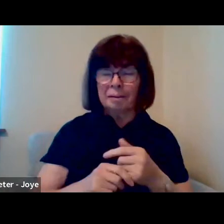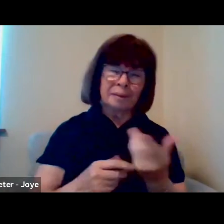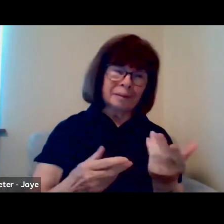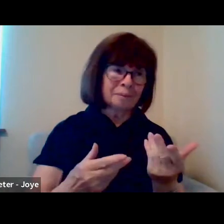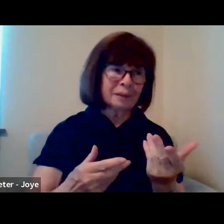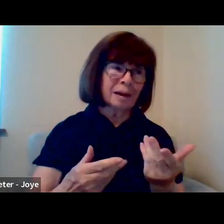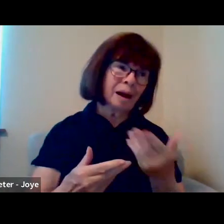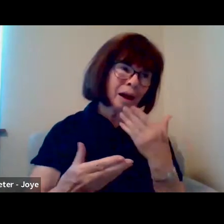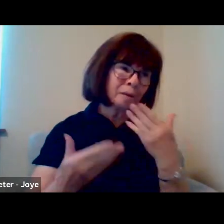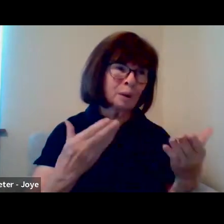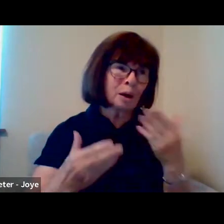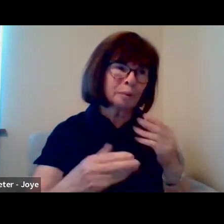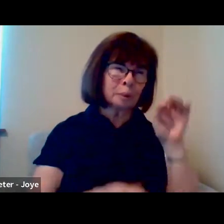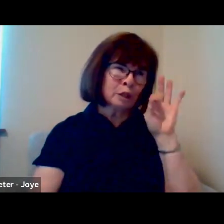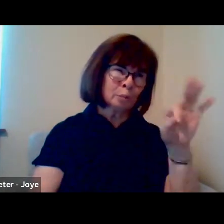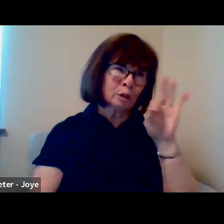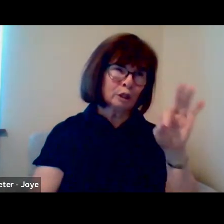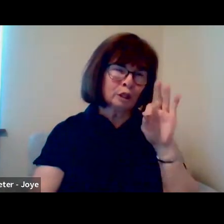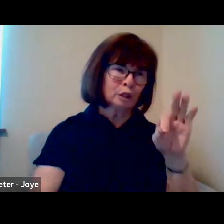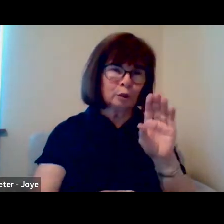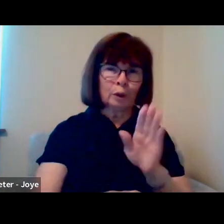listening.